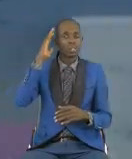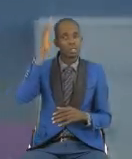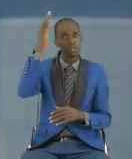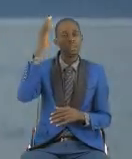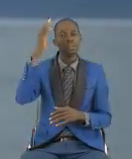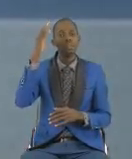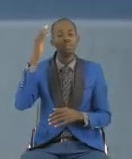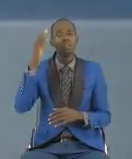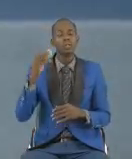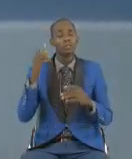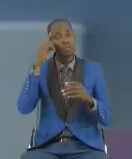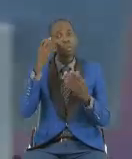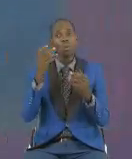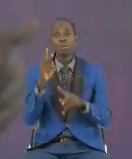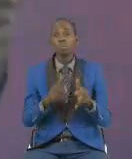many people,